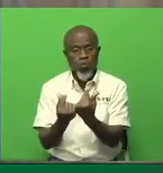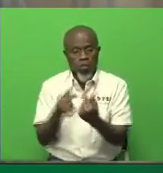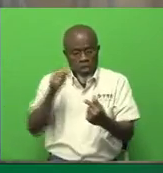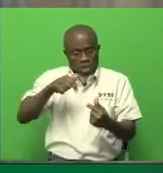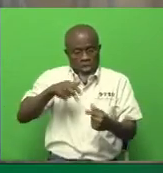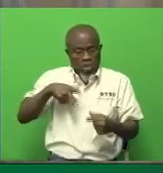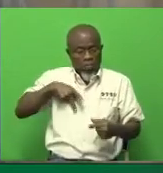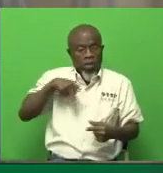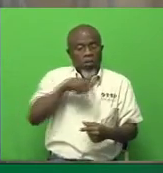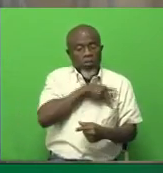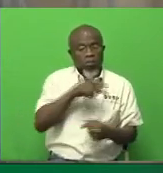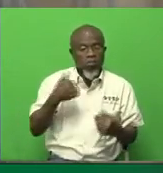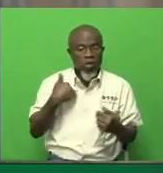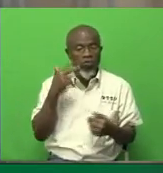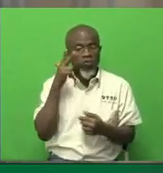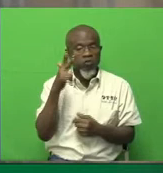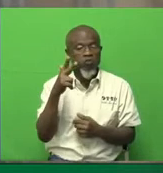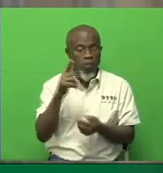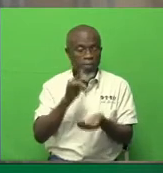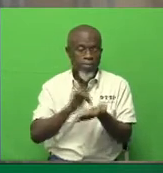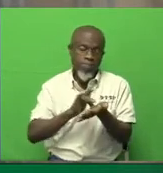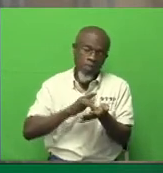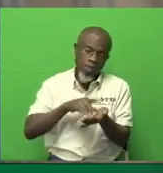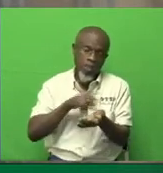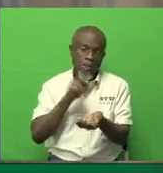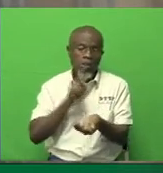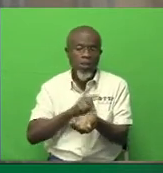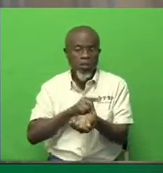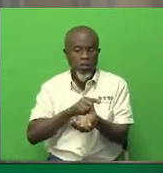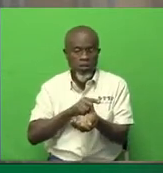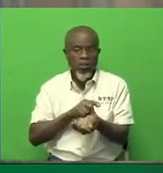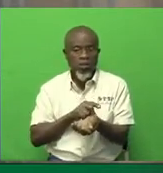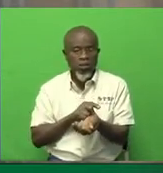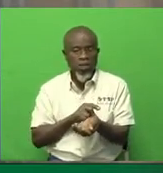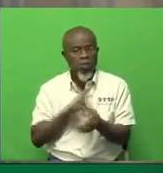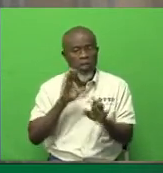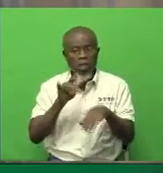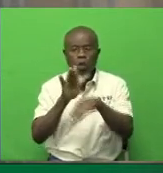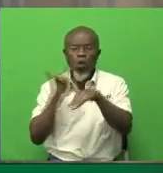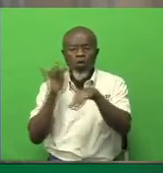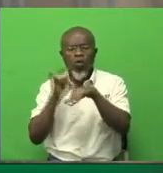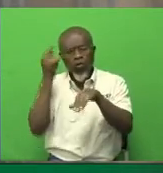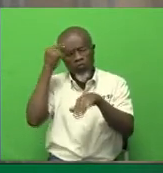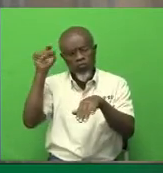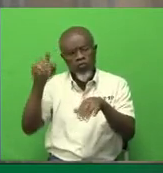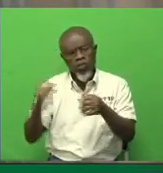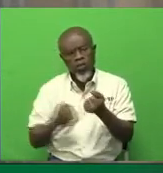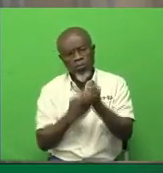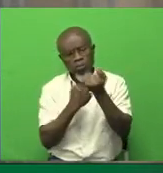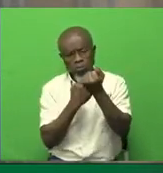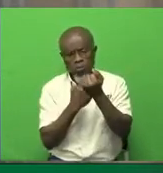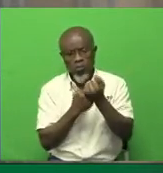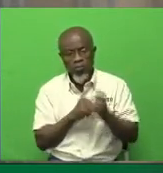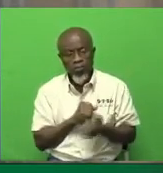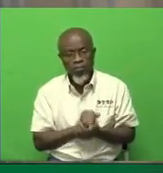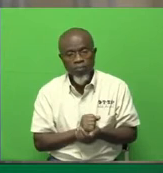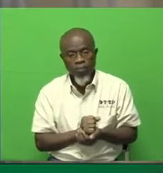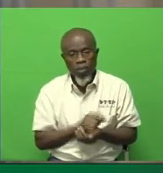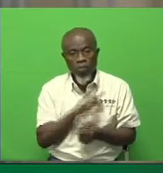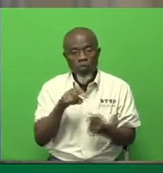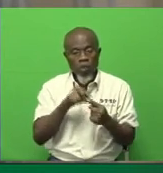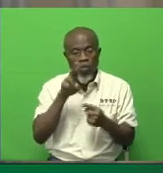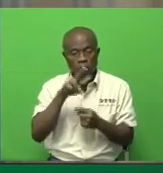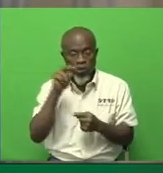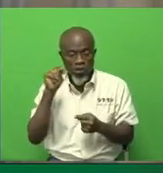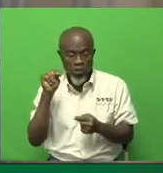with us and there are many more that we can call upon for help when the NC forms the next government we